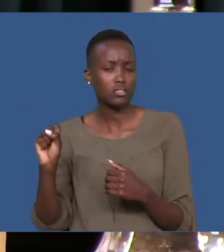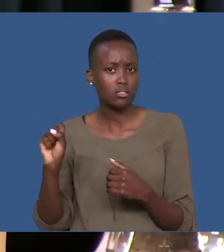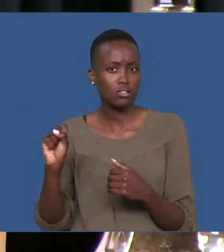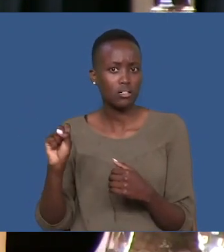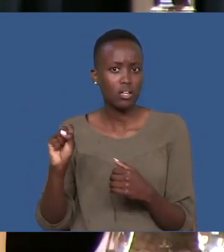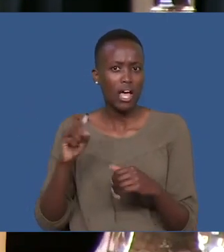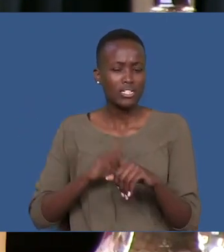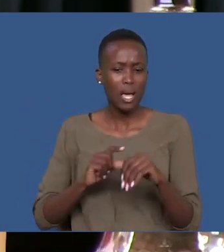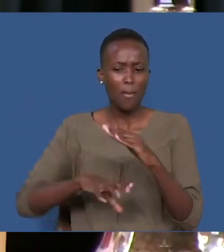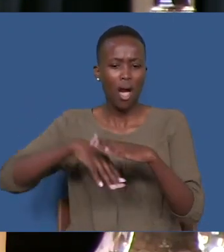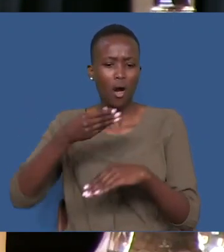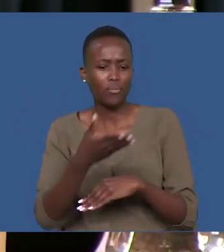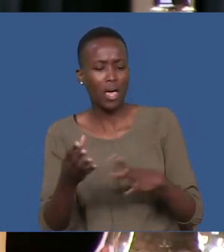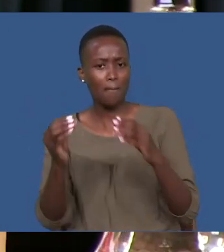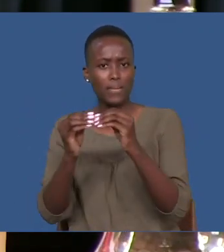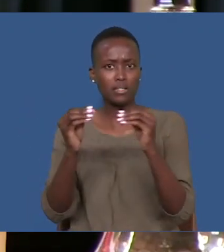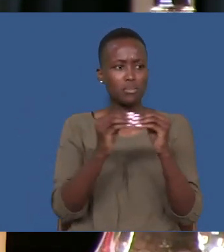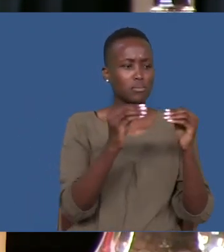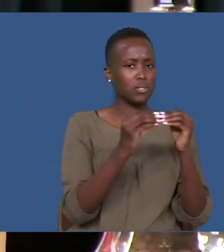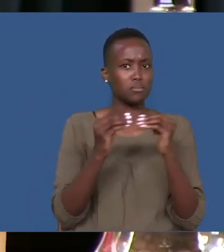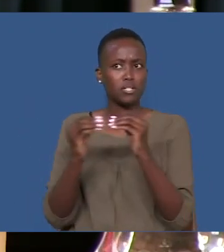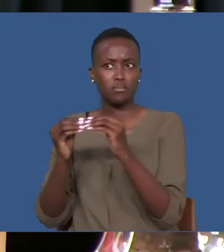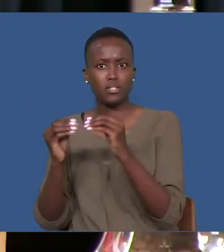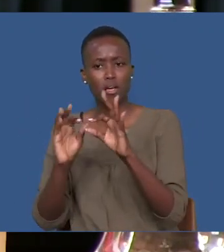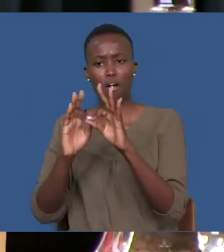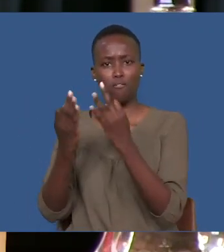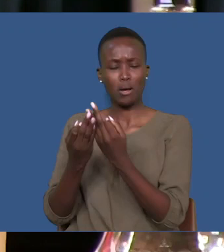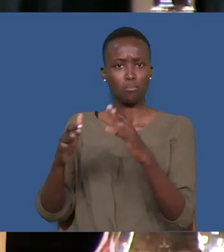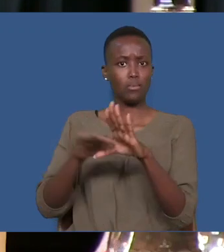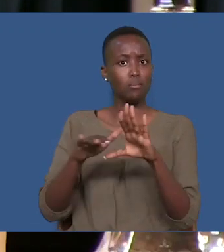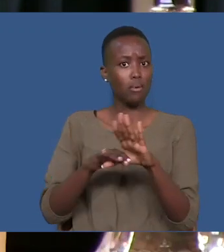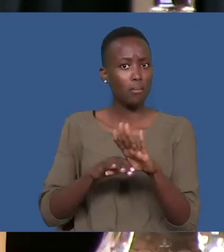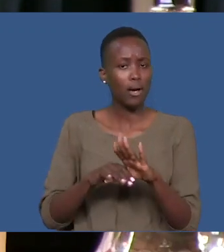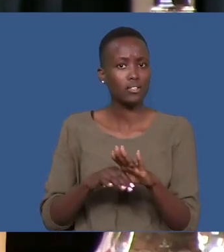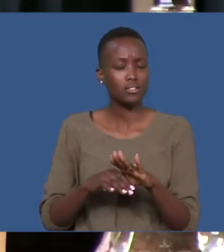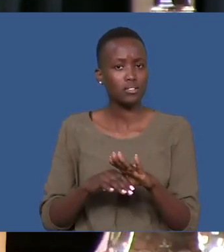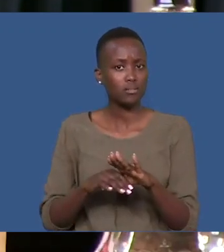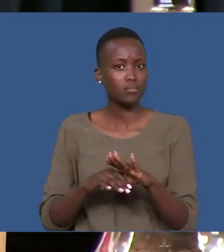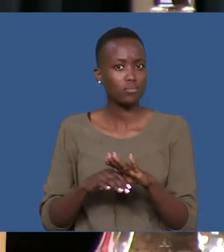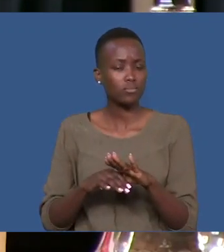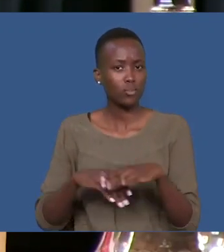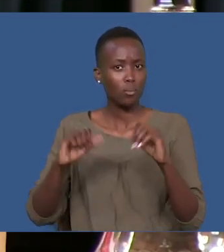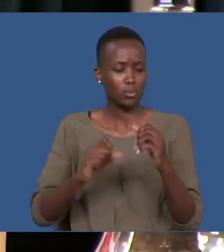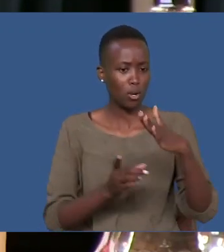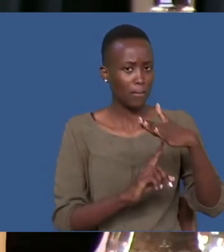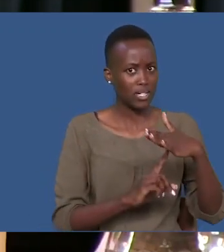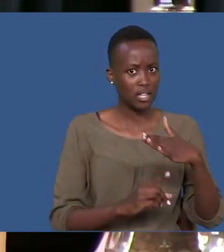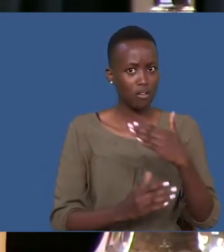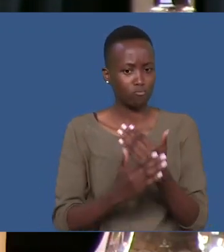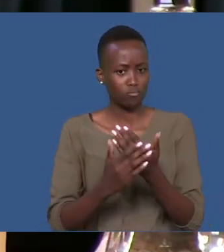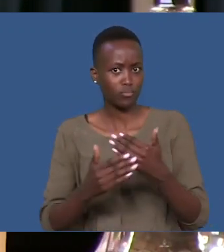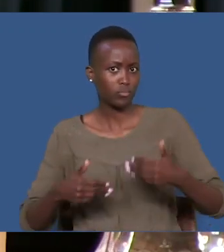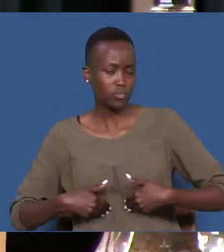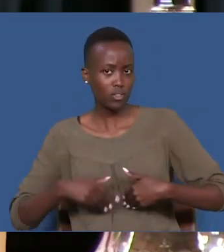I go out to meet with family members for the sake of ministering to the young people, most of the time